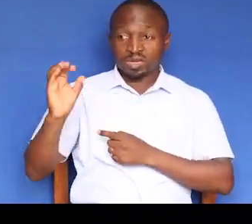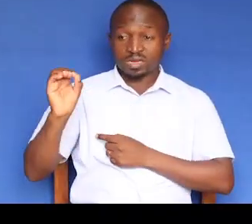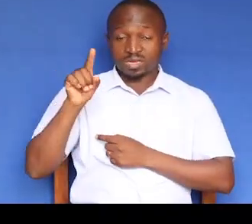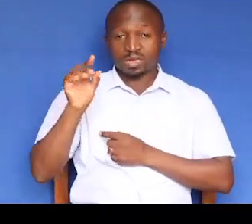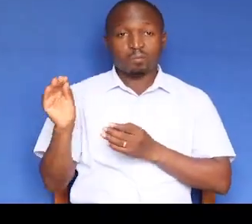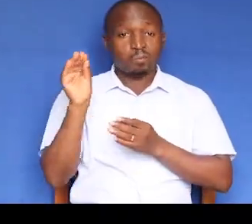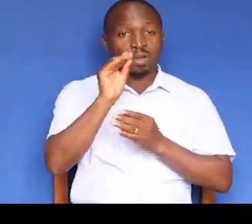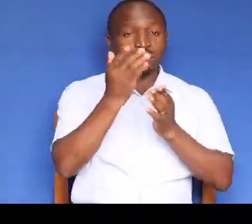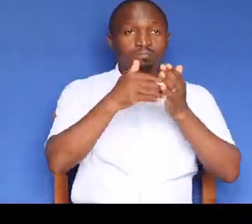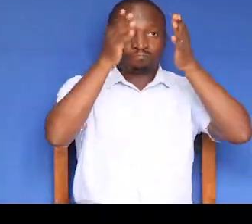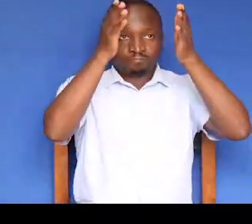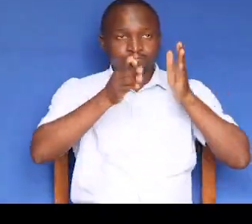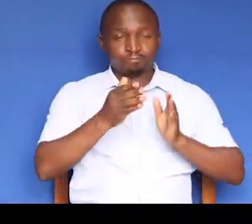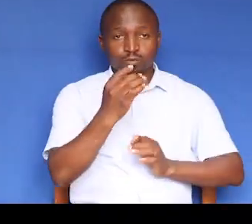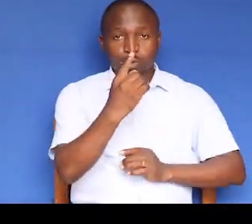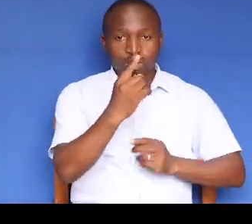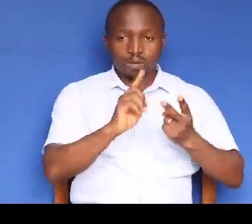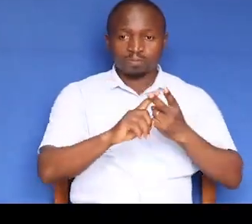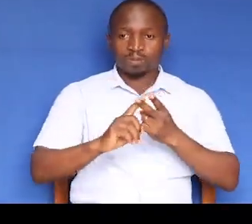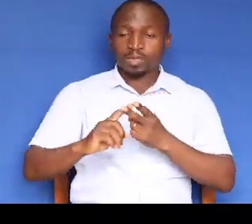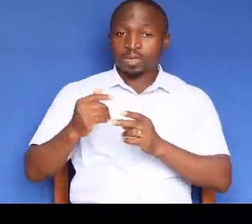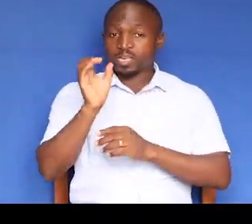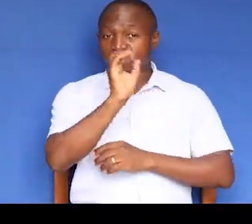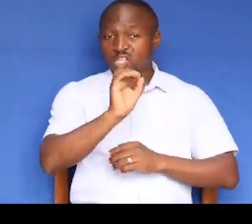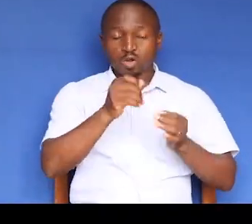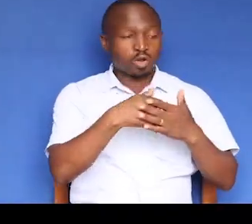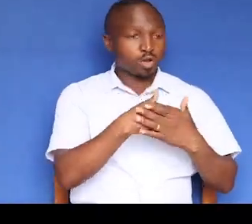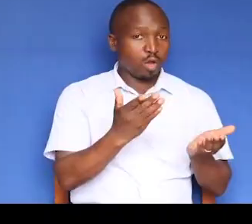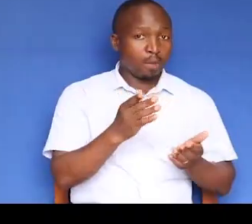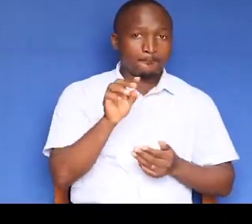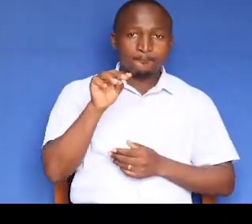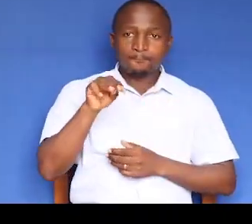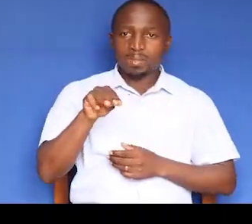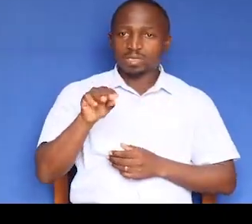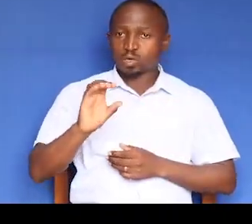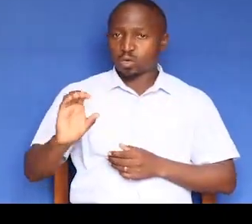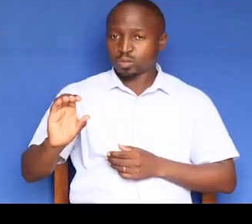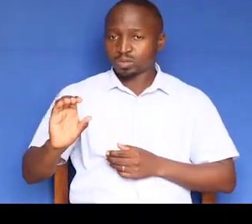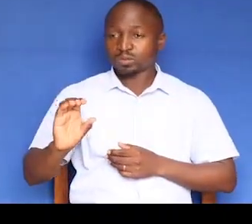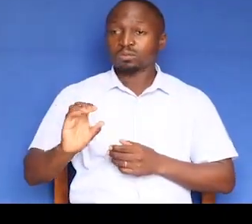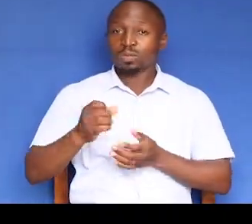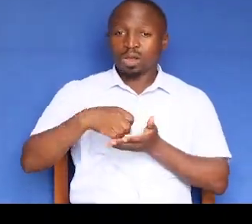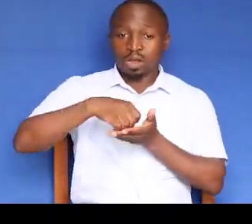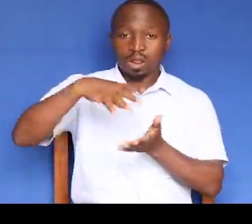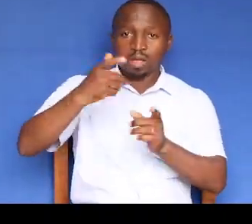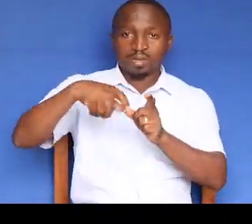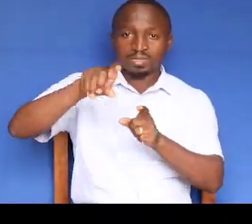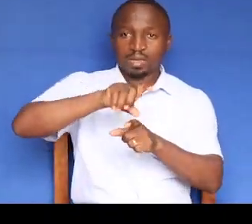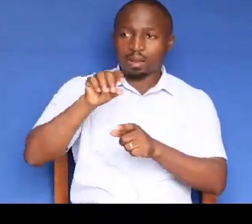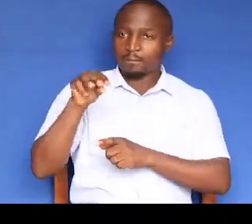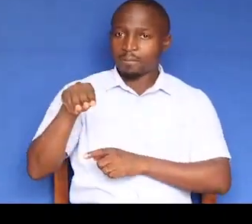at 1. At 0 we said there is no marginal cost. At 0